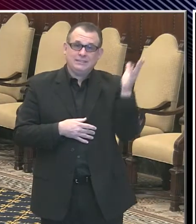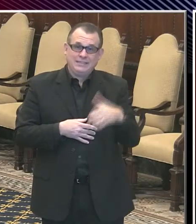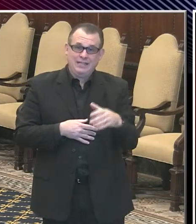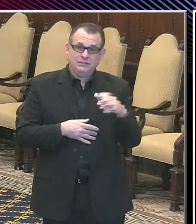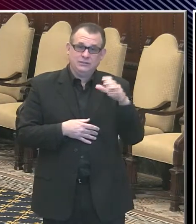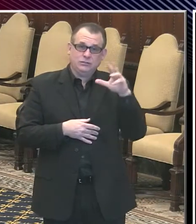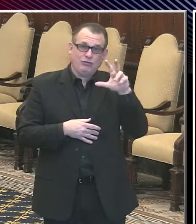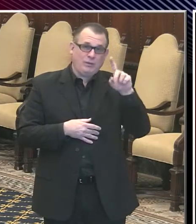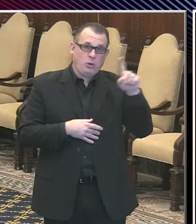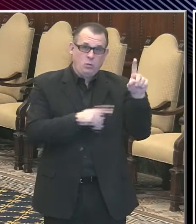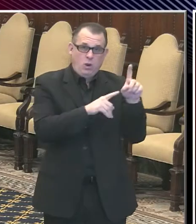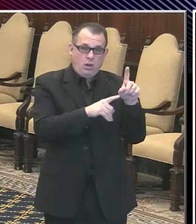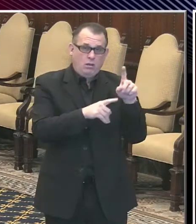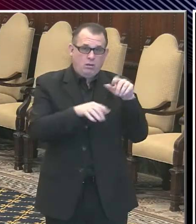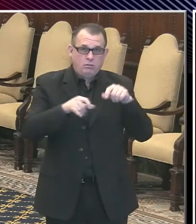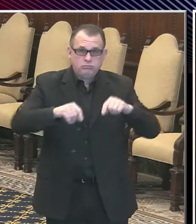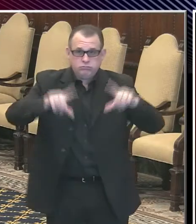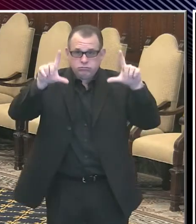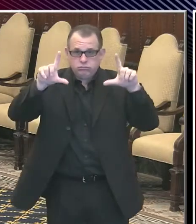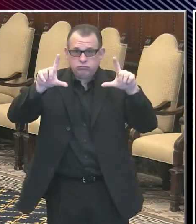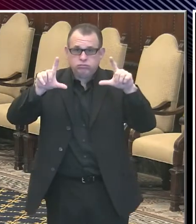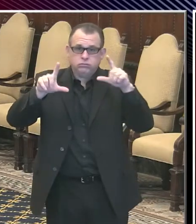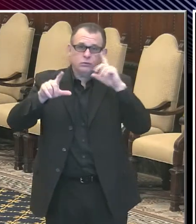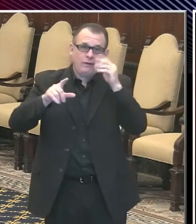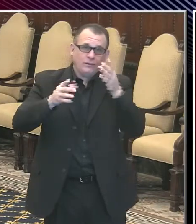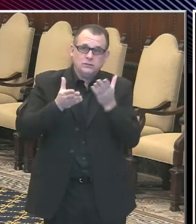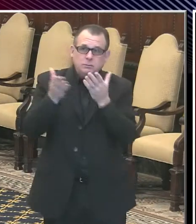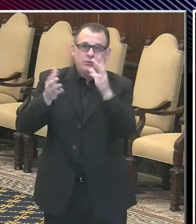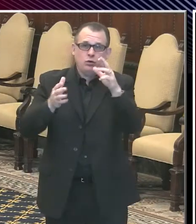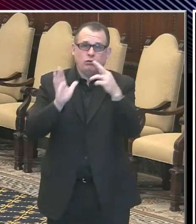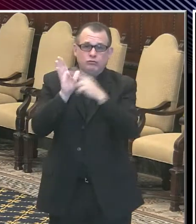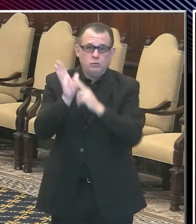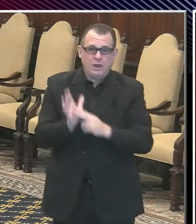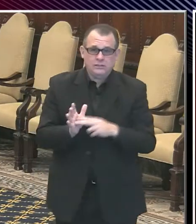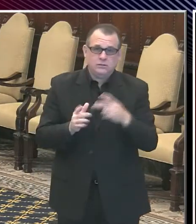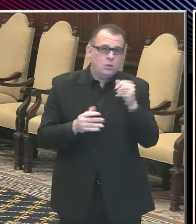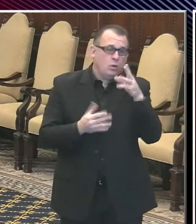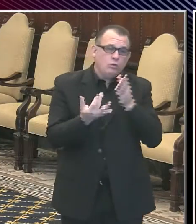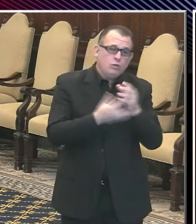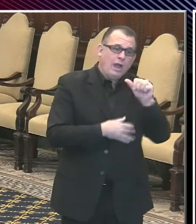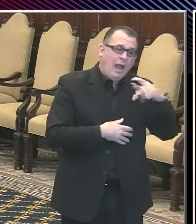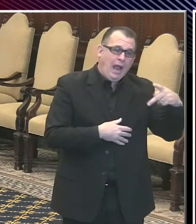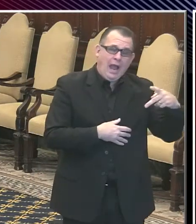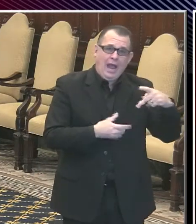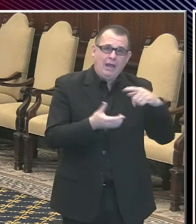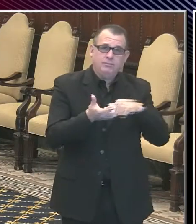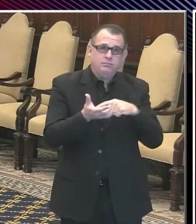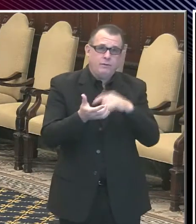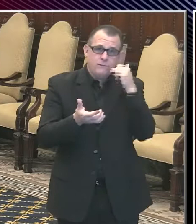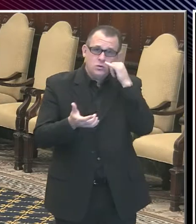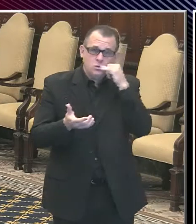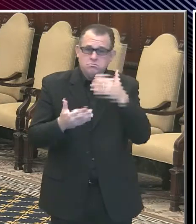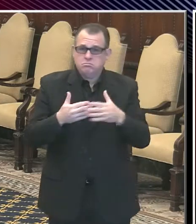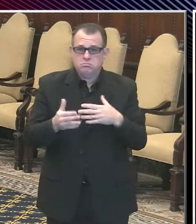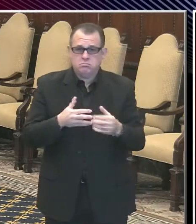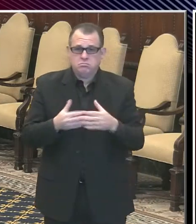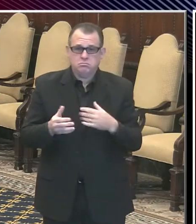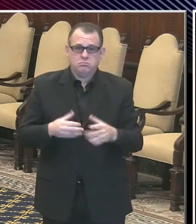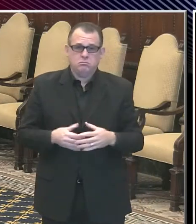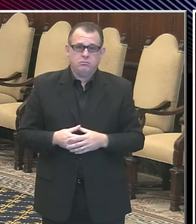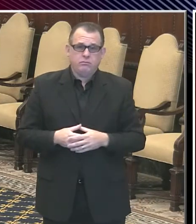phila.gov/311, or you can submit a request through the 311 application. All city district health centers, as well as the